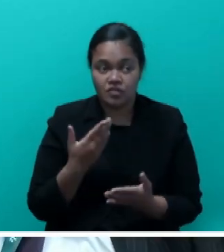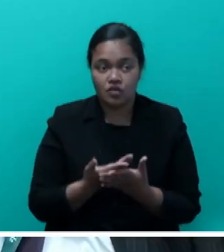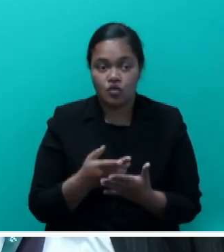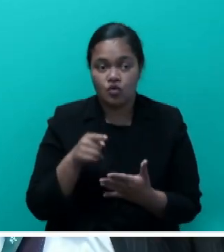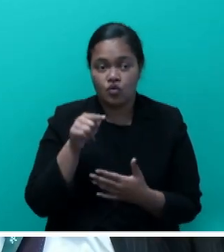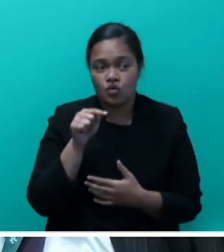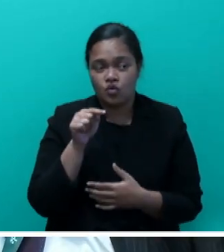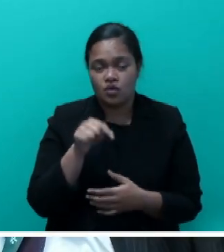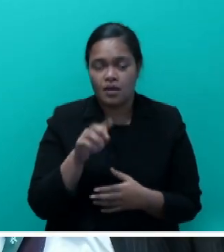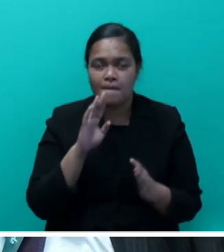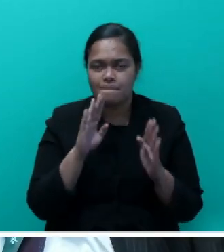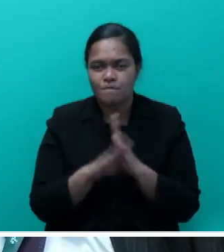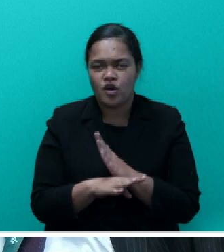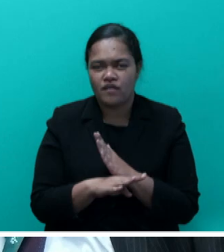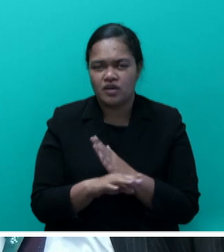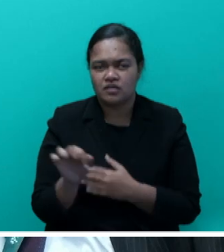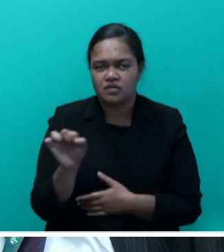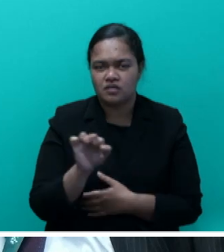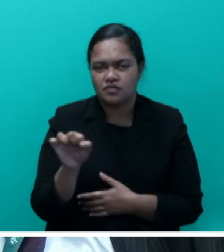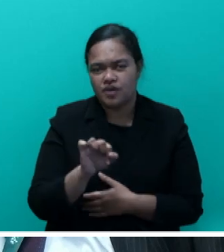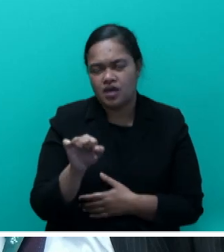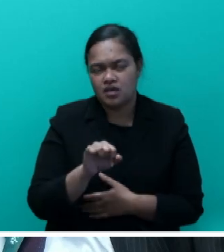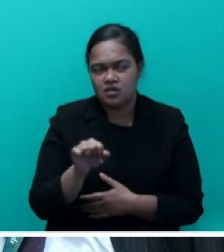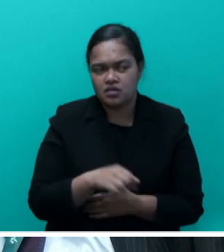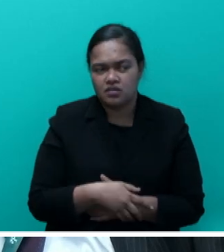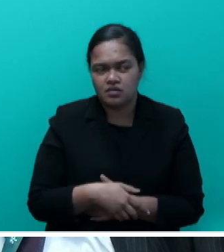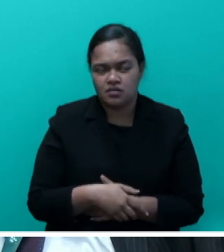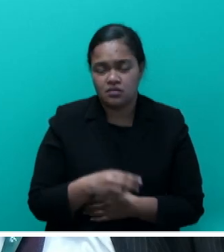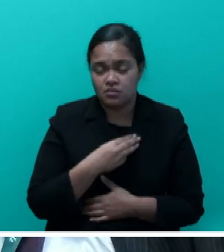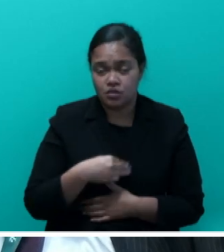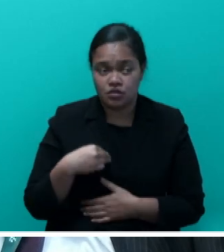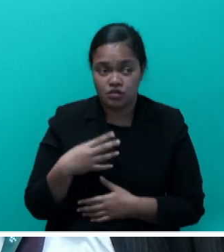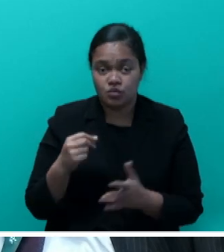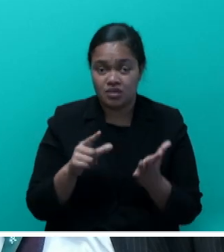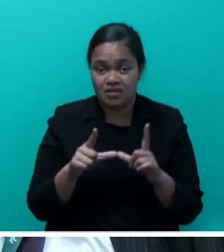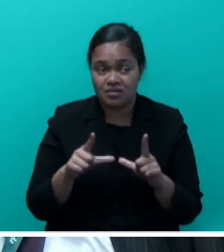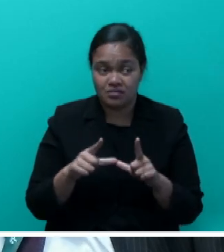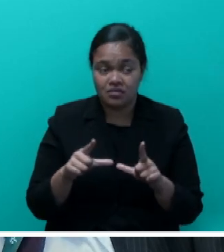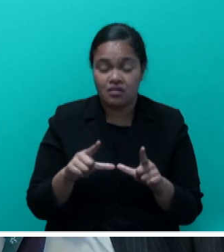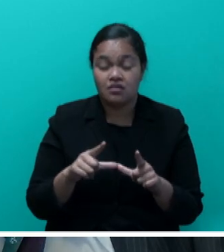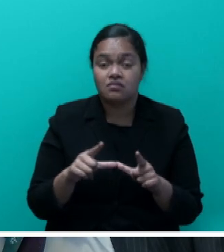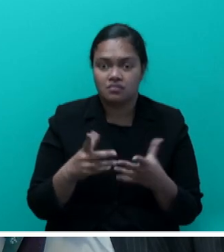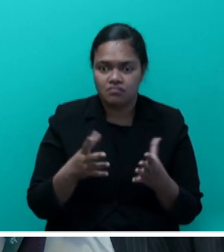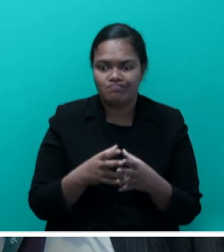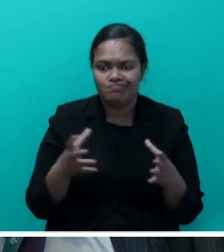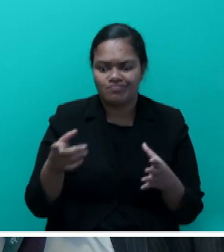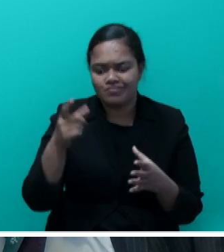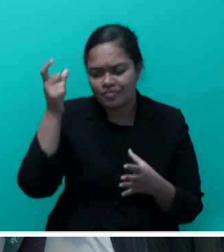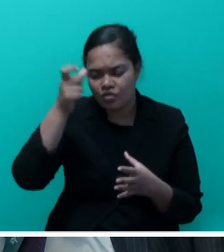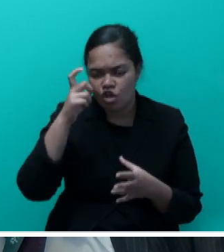regularization of private vehicles. The Ministry with LT has recognized the growing concern of private